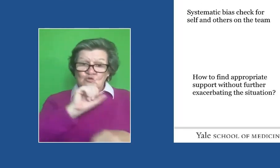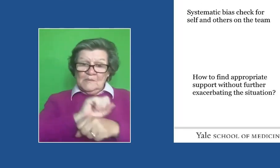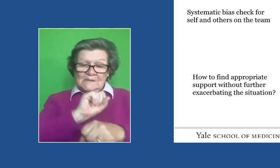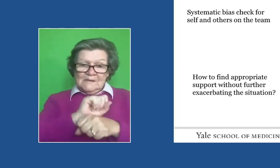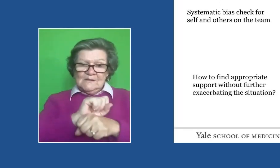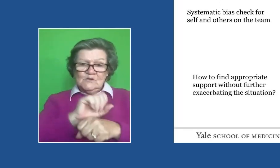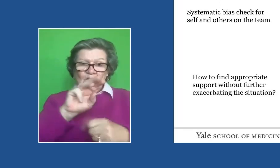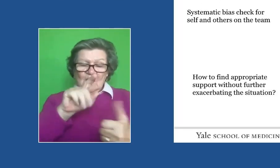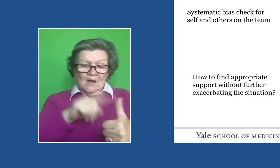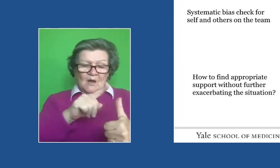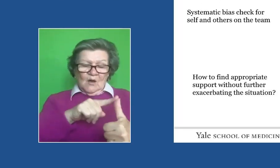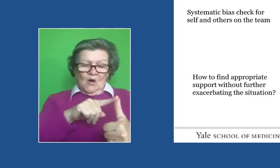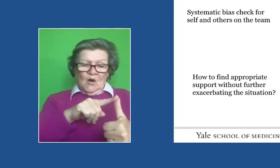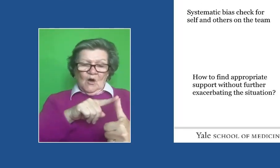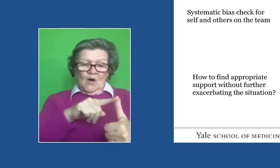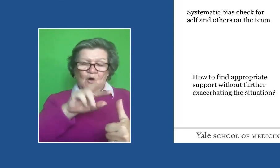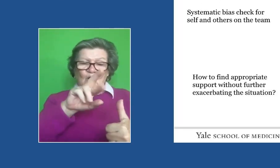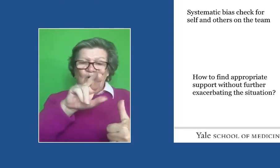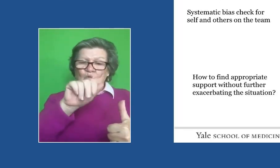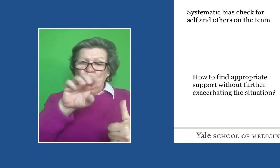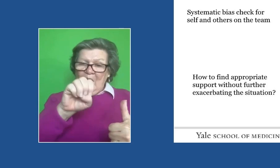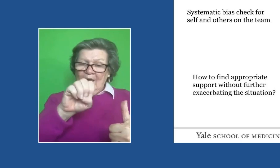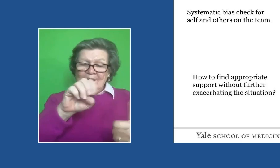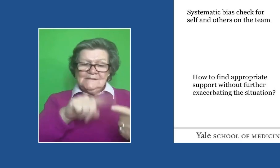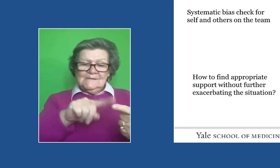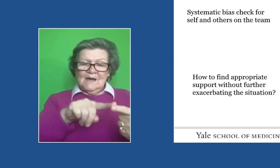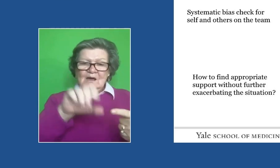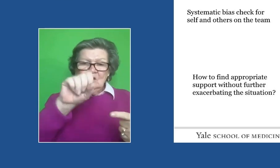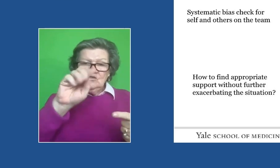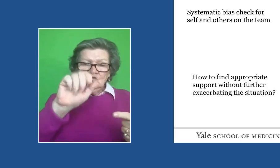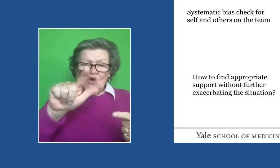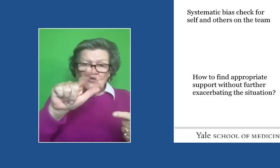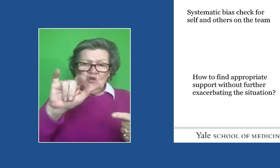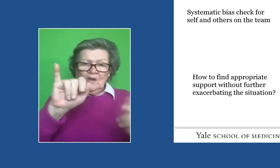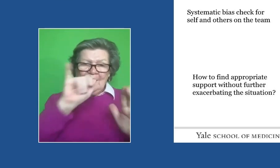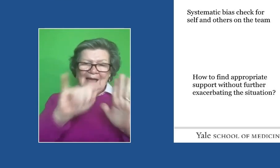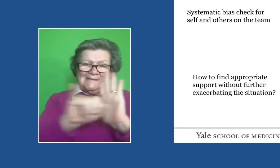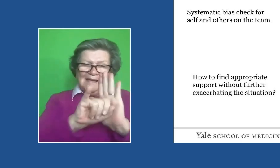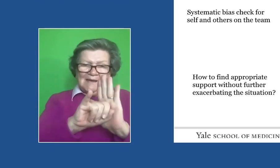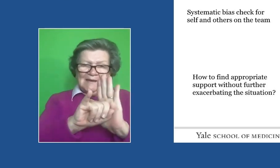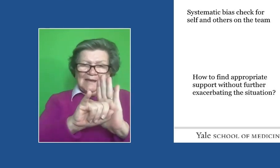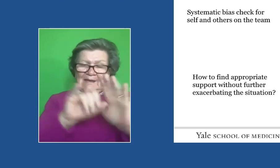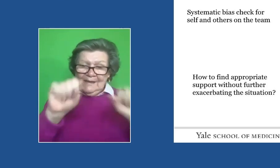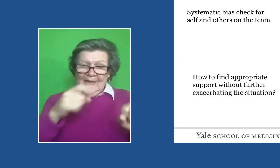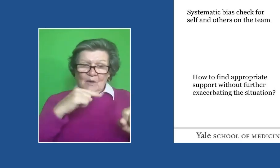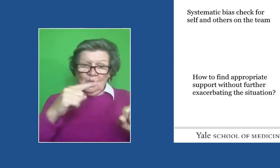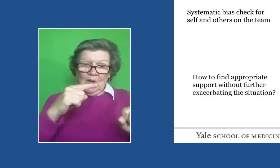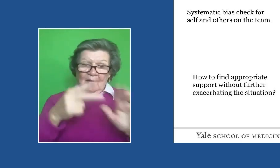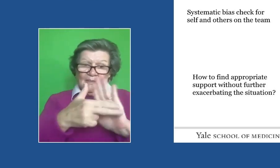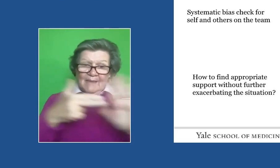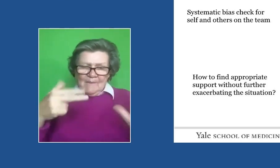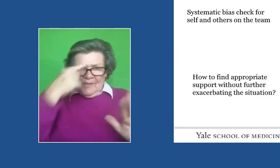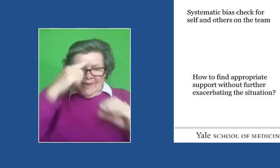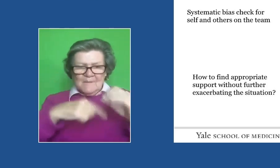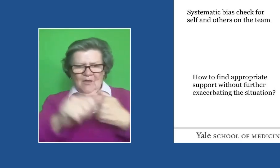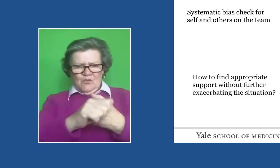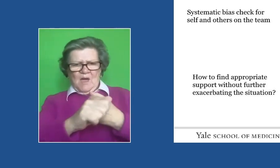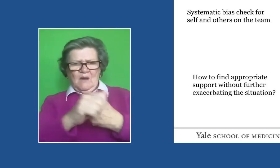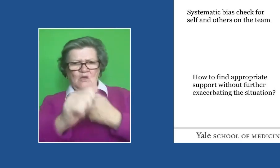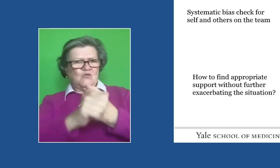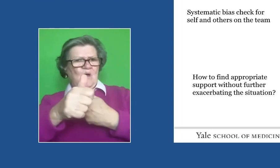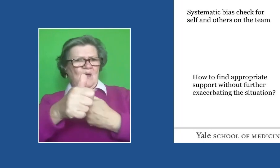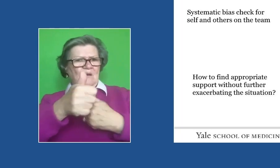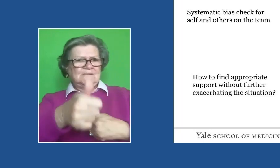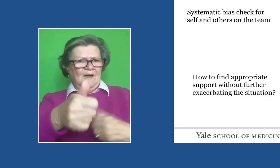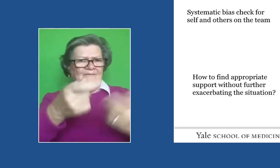race, sex, and social identity have actually affected the way that you think about threat? For example, how is threat happening?